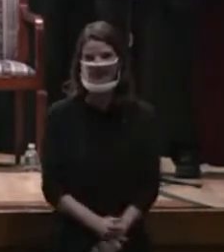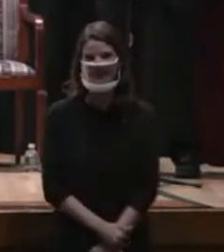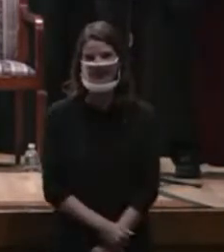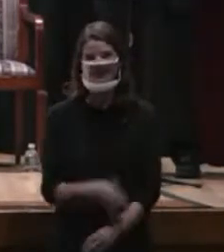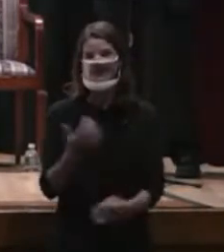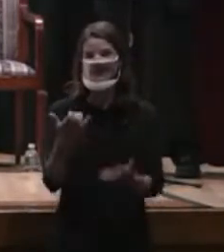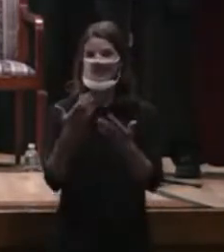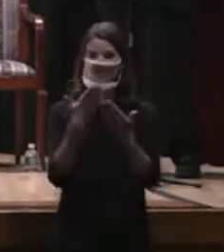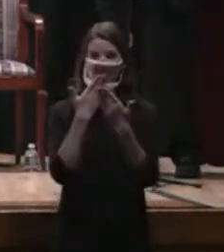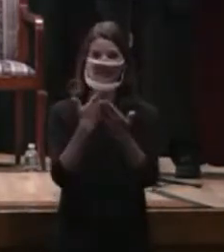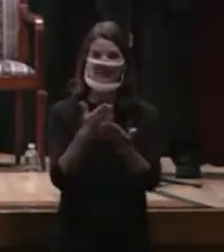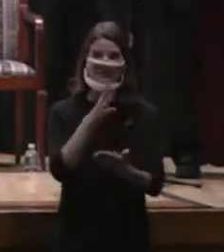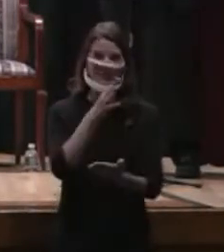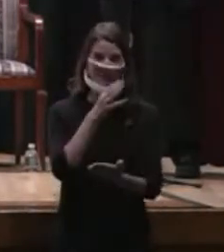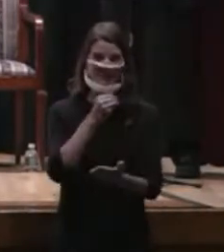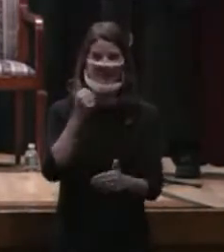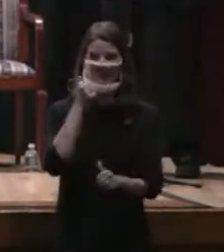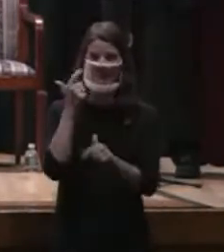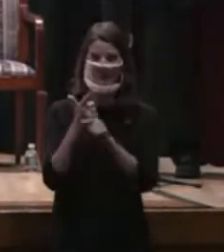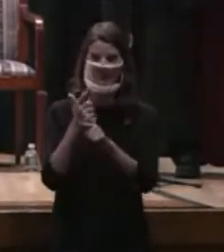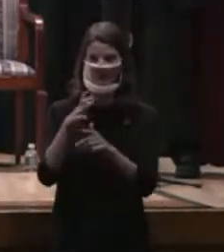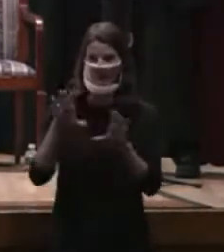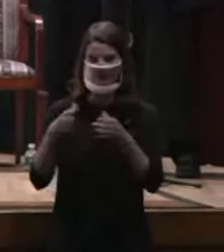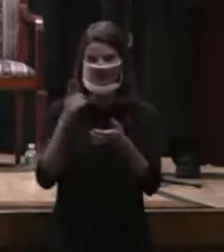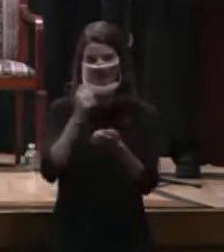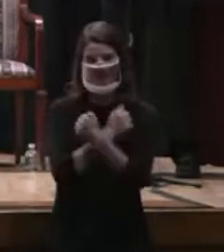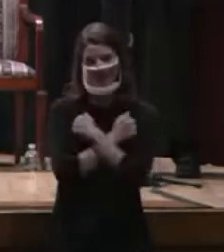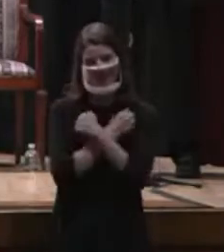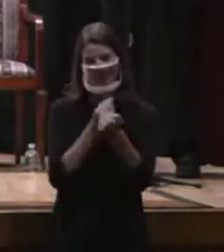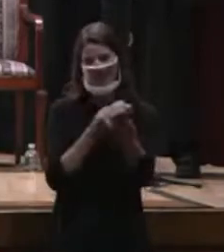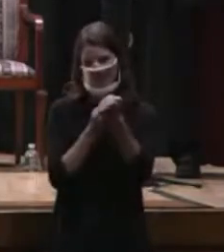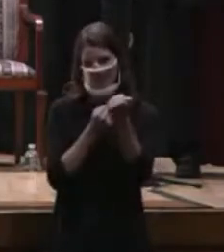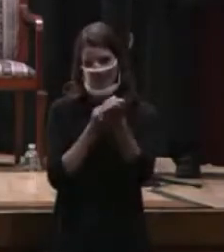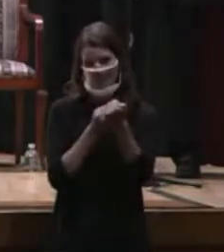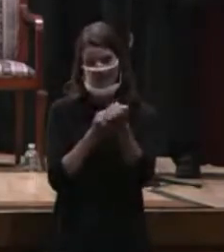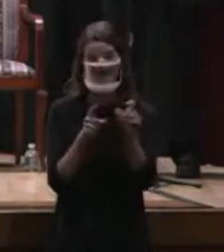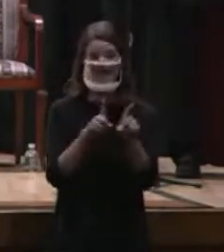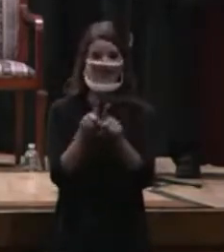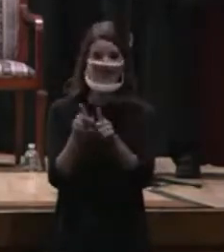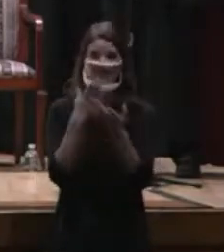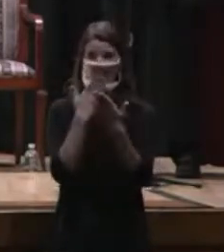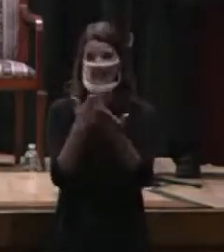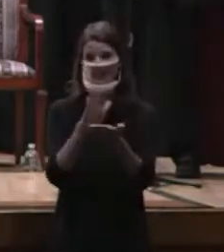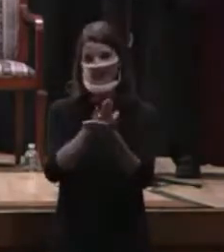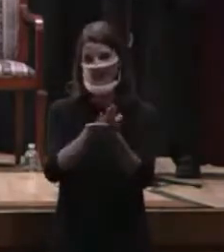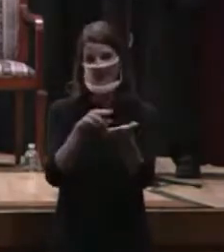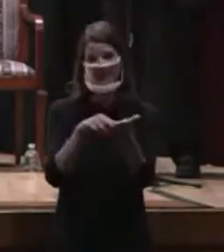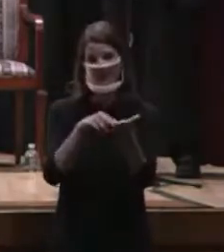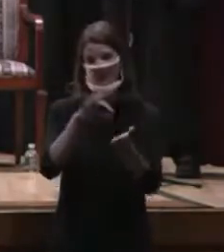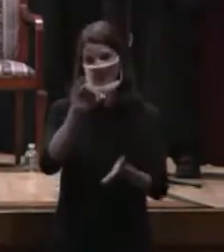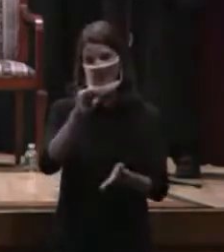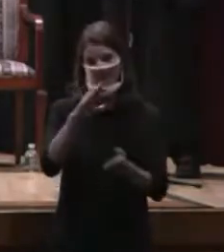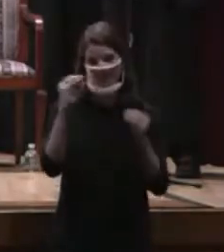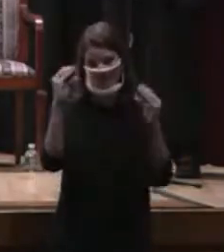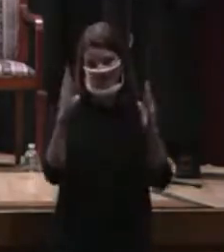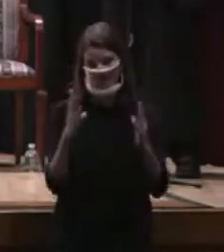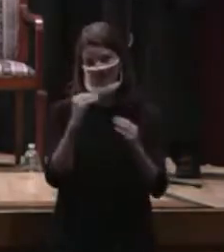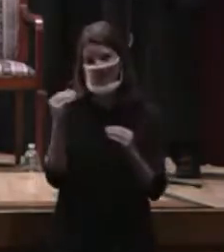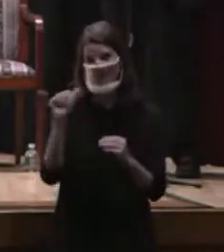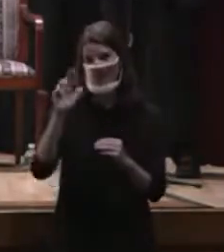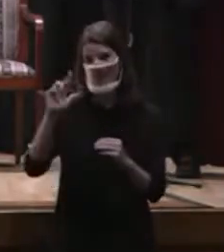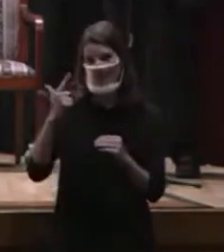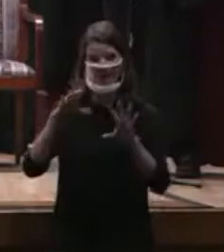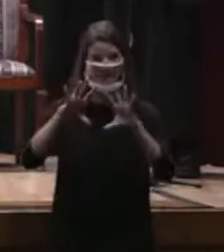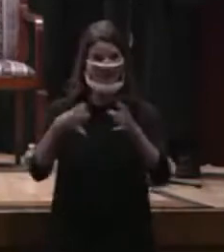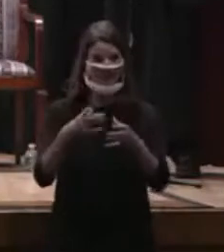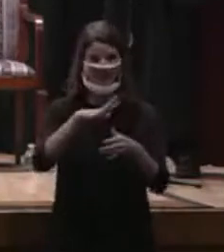Mia would like to thank her mother and sisters for their love and support. She would also like to thank the School of Nursing faculty and August